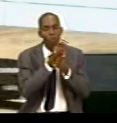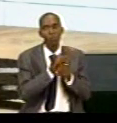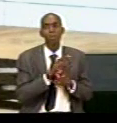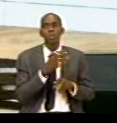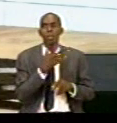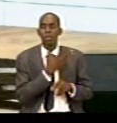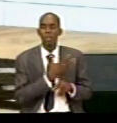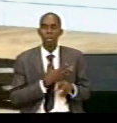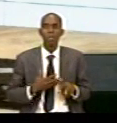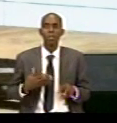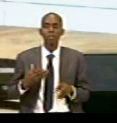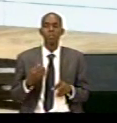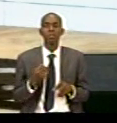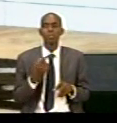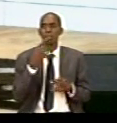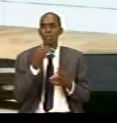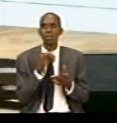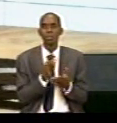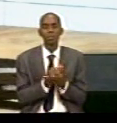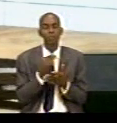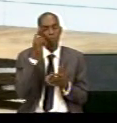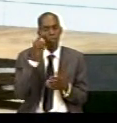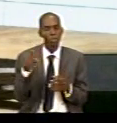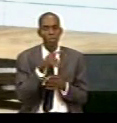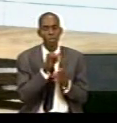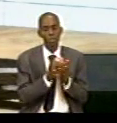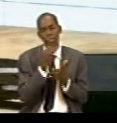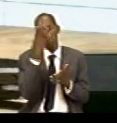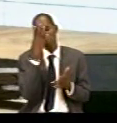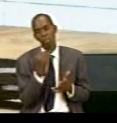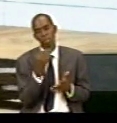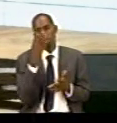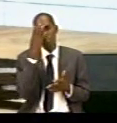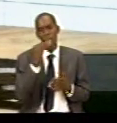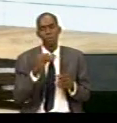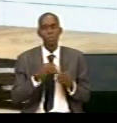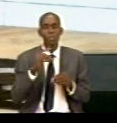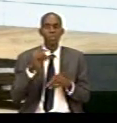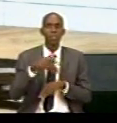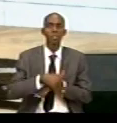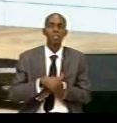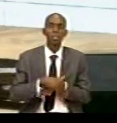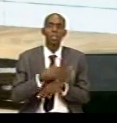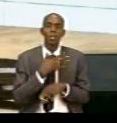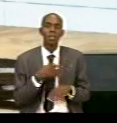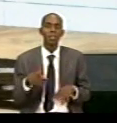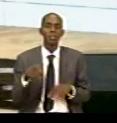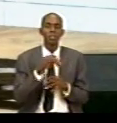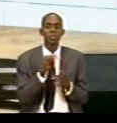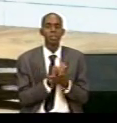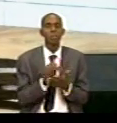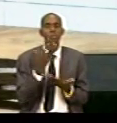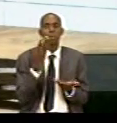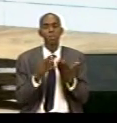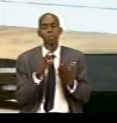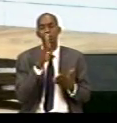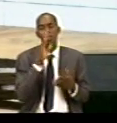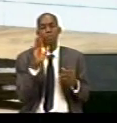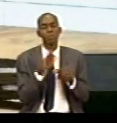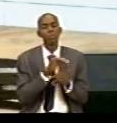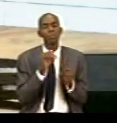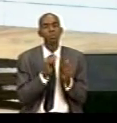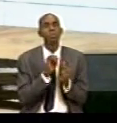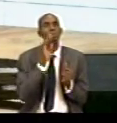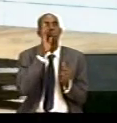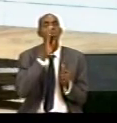it says, for they that sleep, sleep in the night, and they that be drunken are